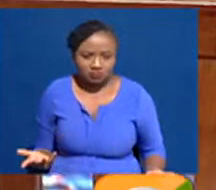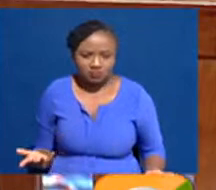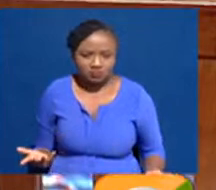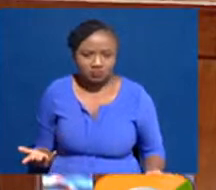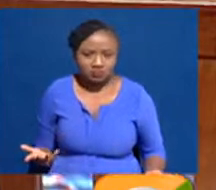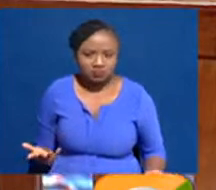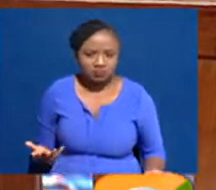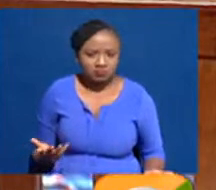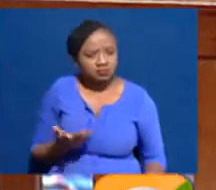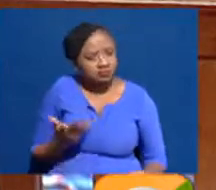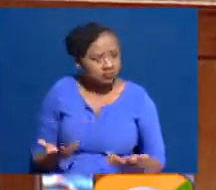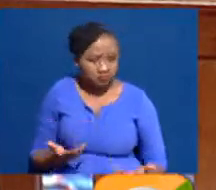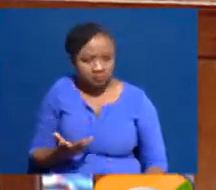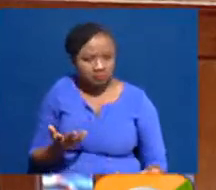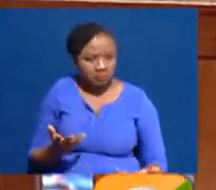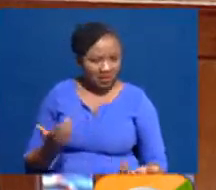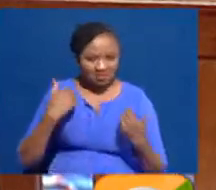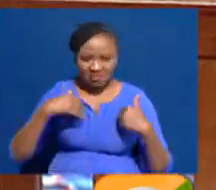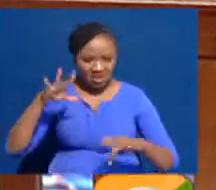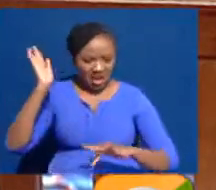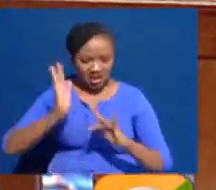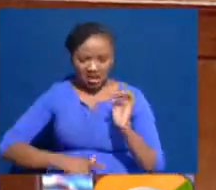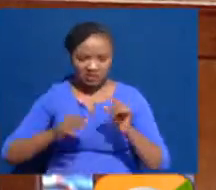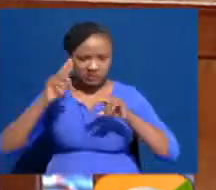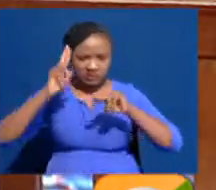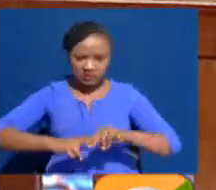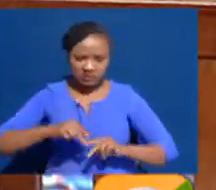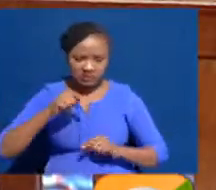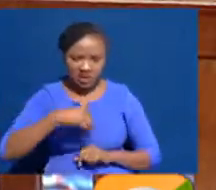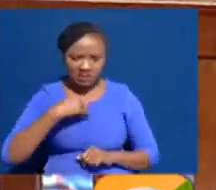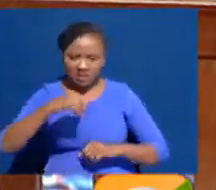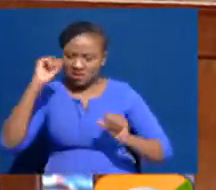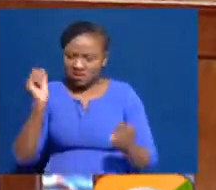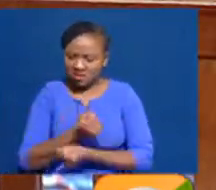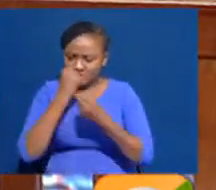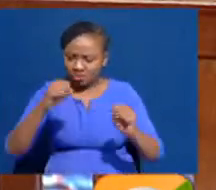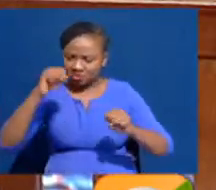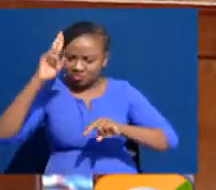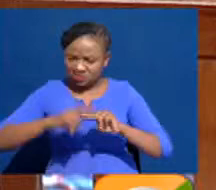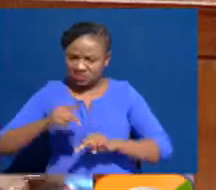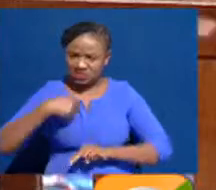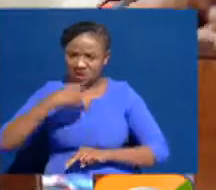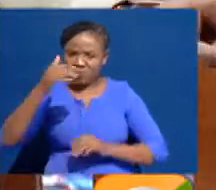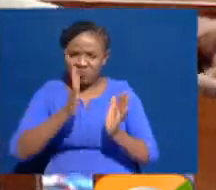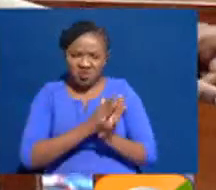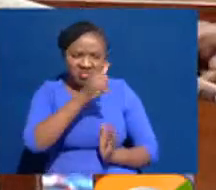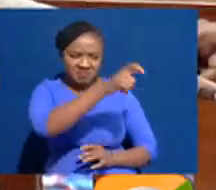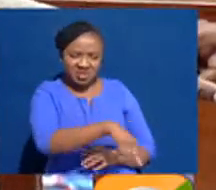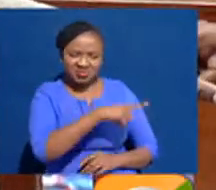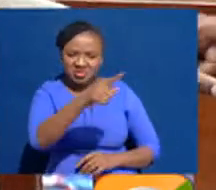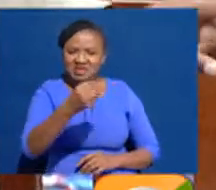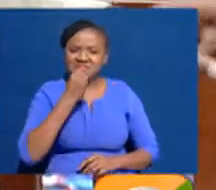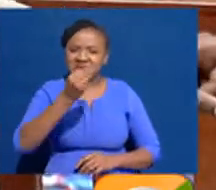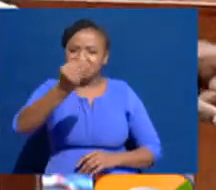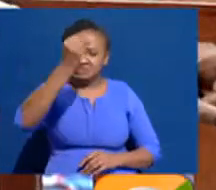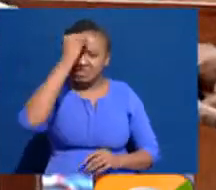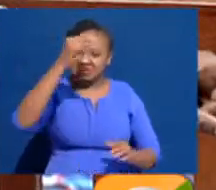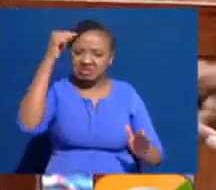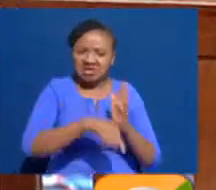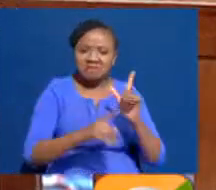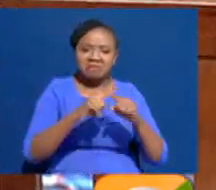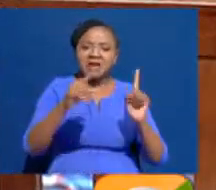with somebody trying to play a saint when he knows very well that all those policies were led by him and his